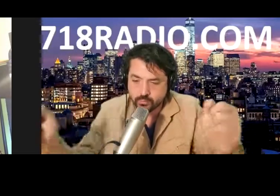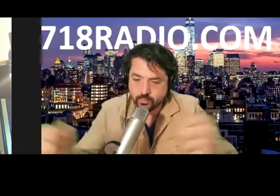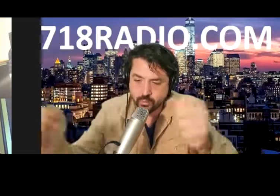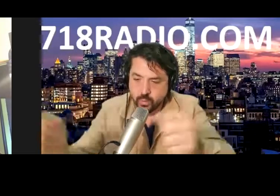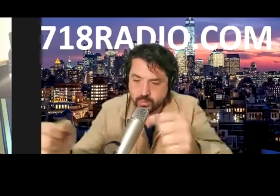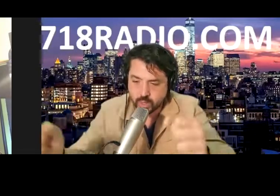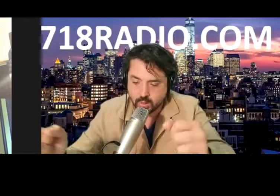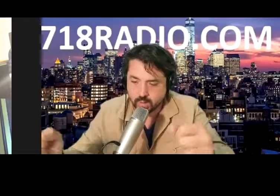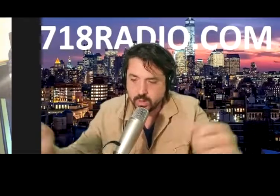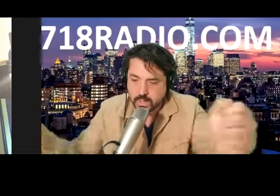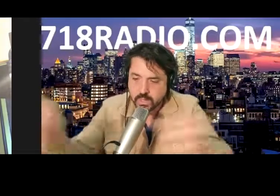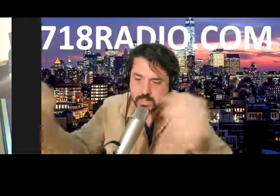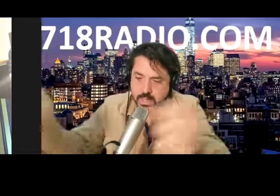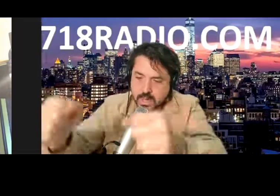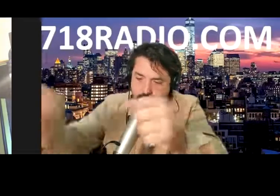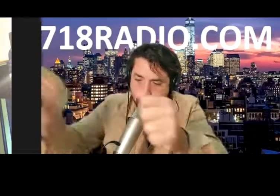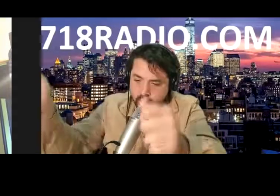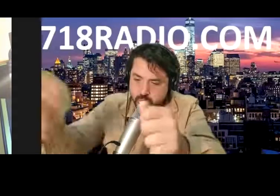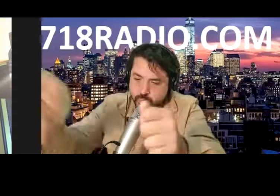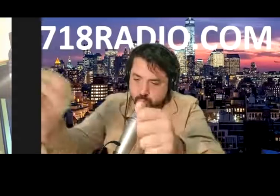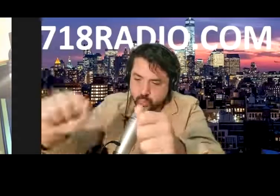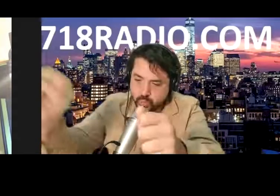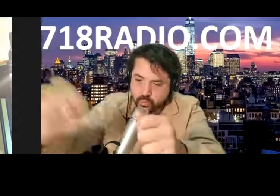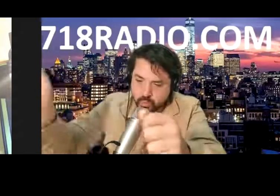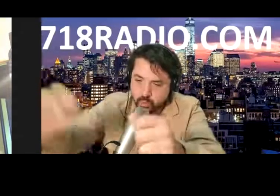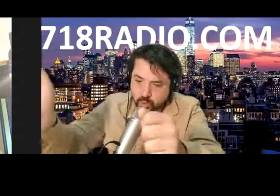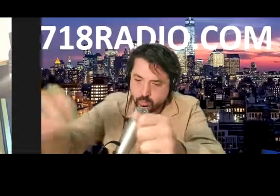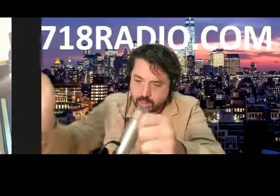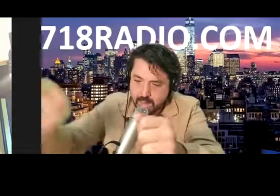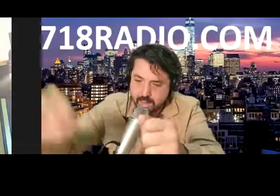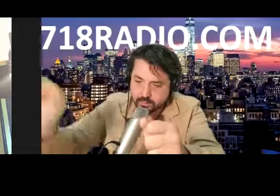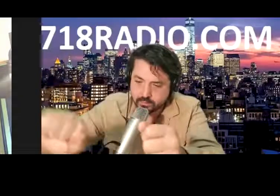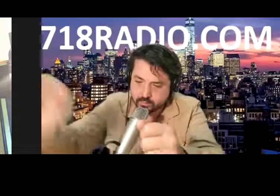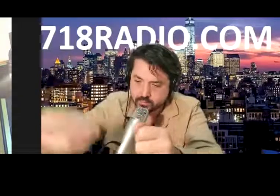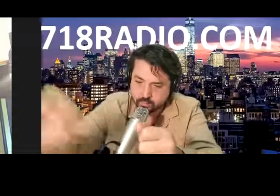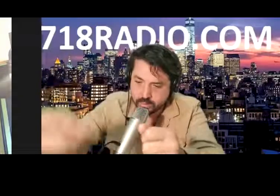once through the window clapping a spoon to her pot and screaming.